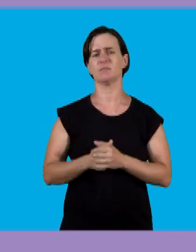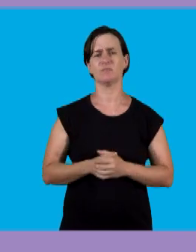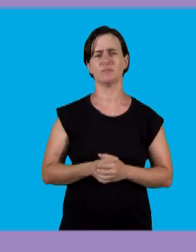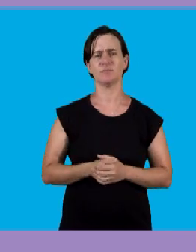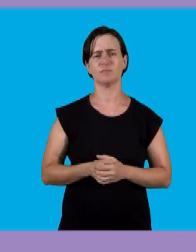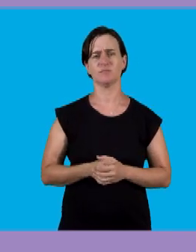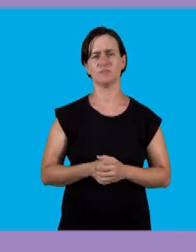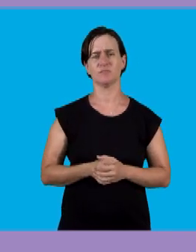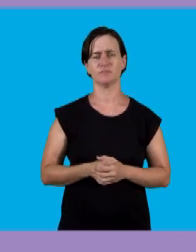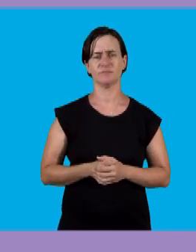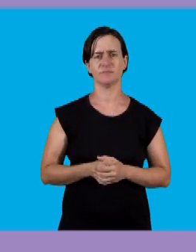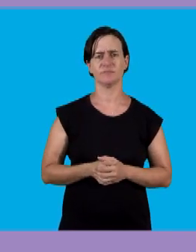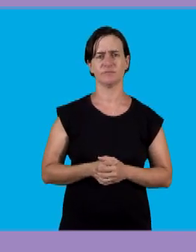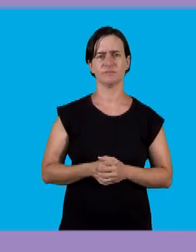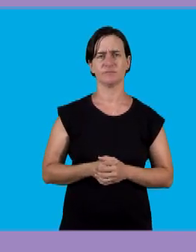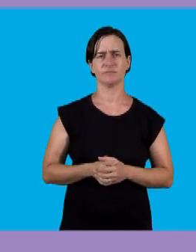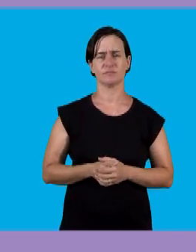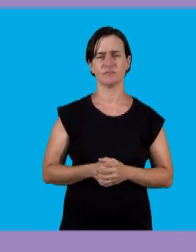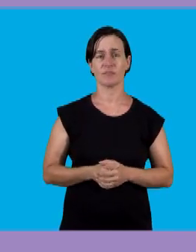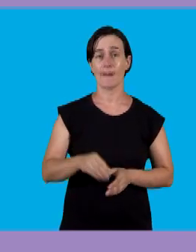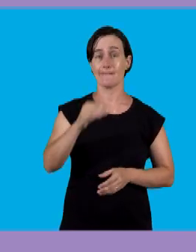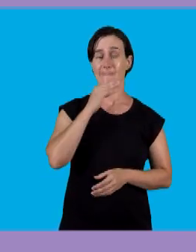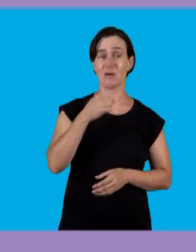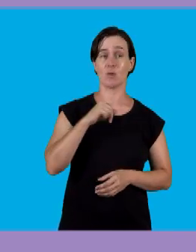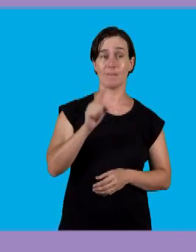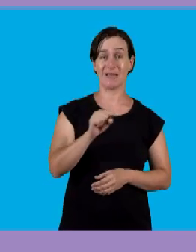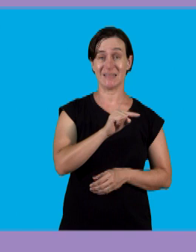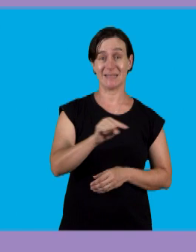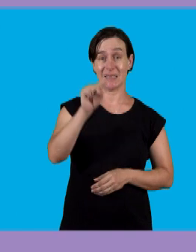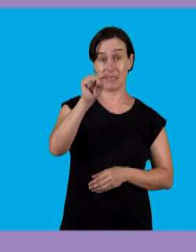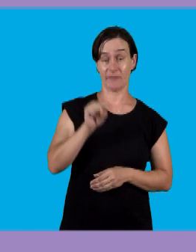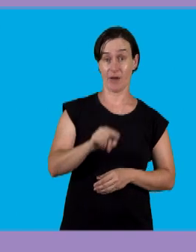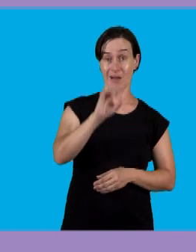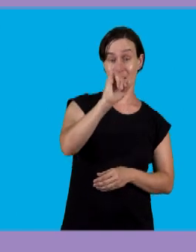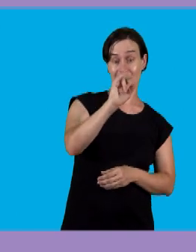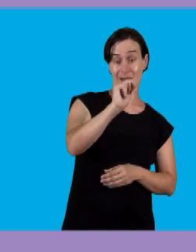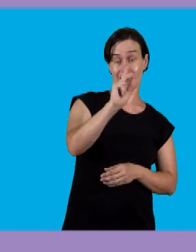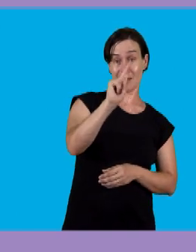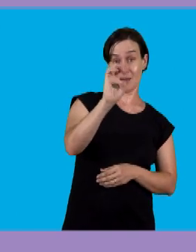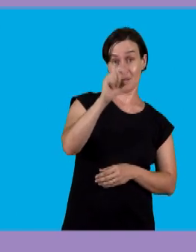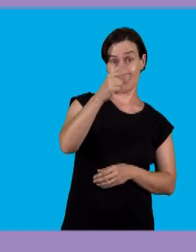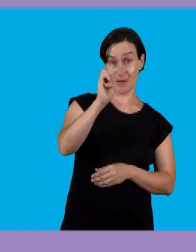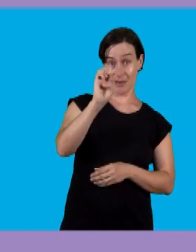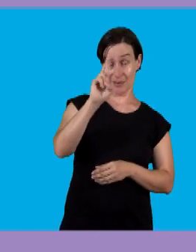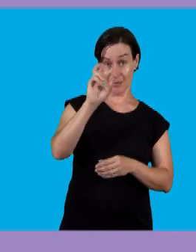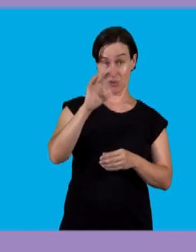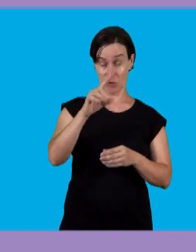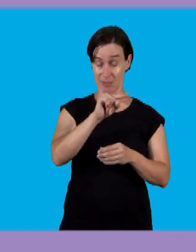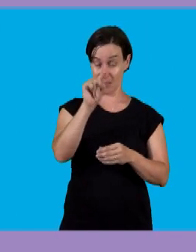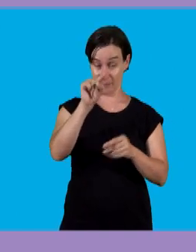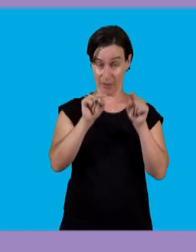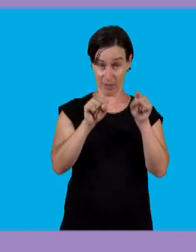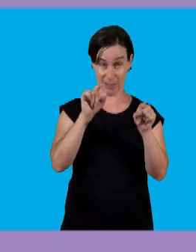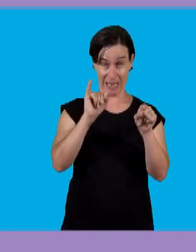a non-constant monomial, then we are going to divide the integers together. Then we are going to divide